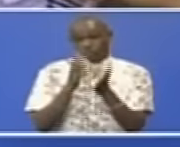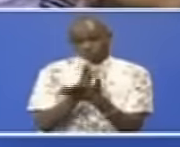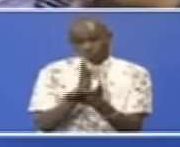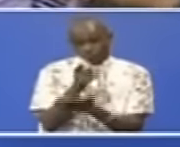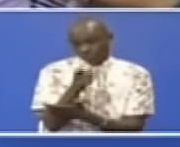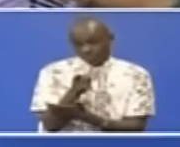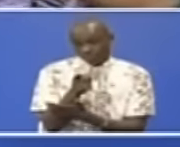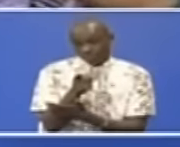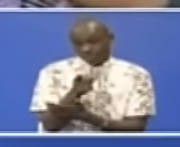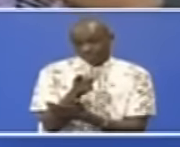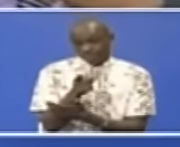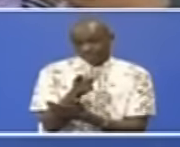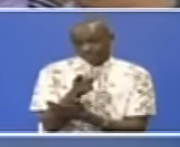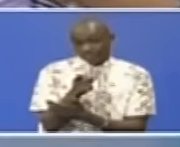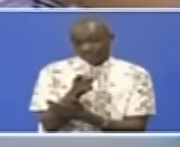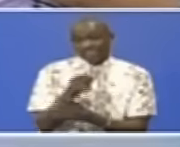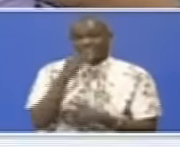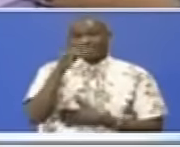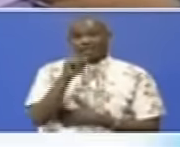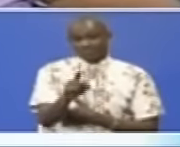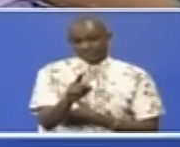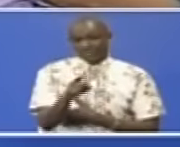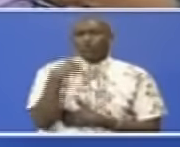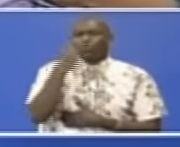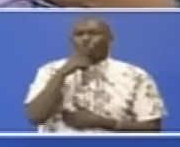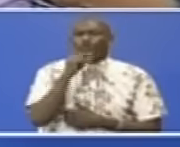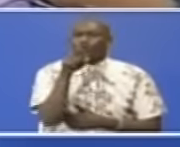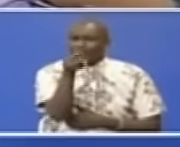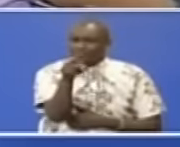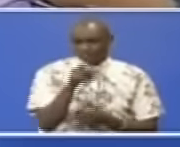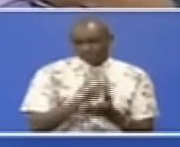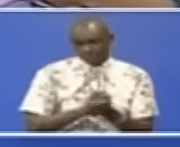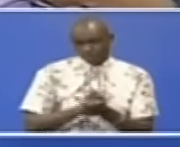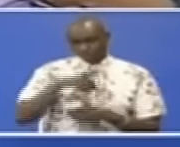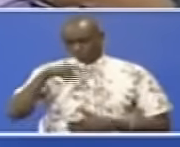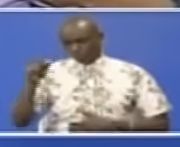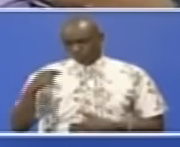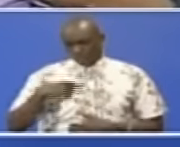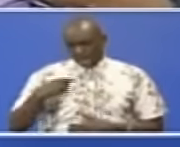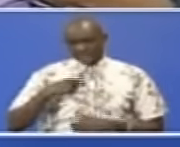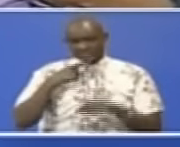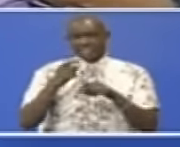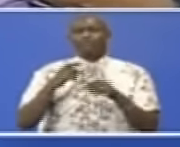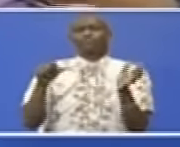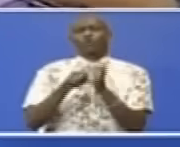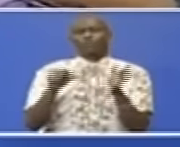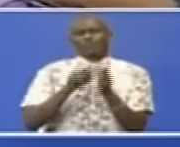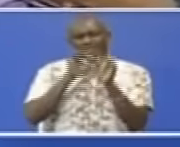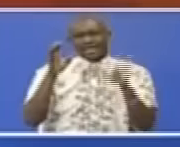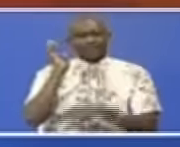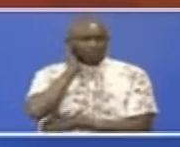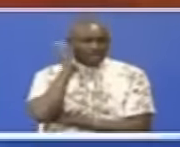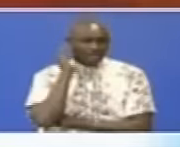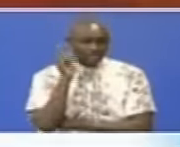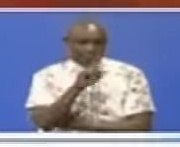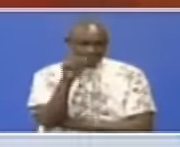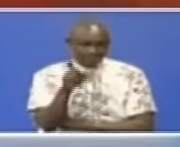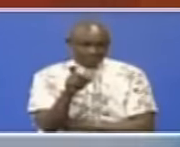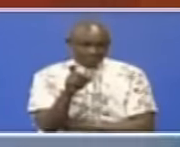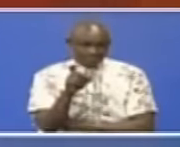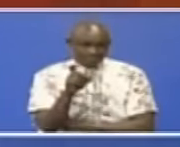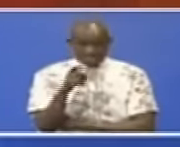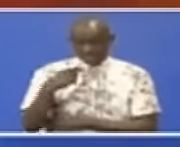Completely. Mr. Speaker, who told them to go and start curing the problem in Muranga? I